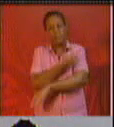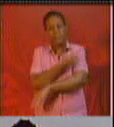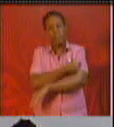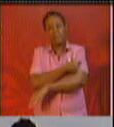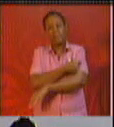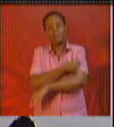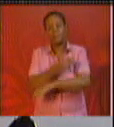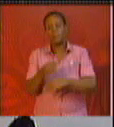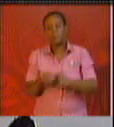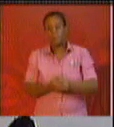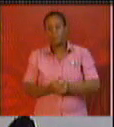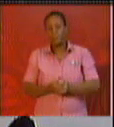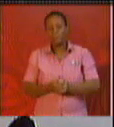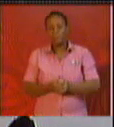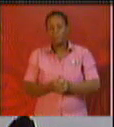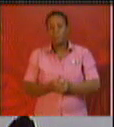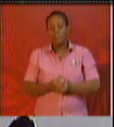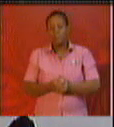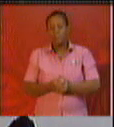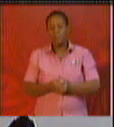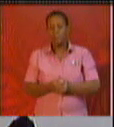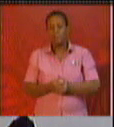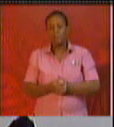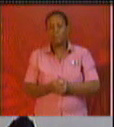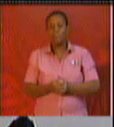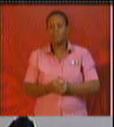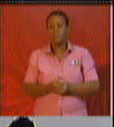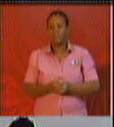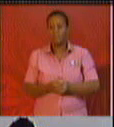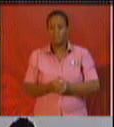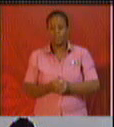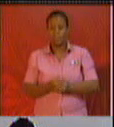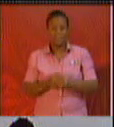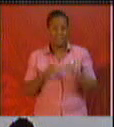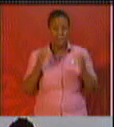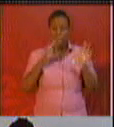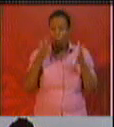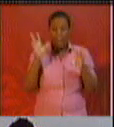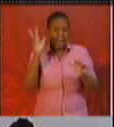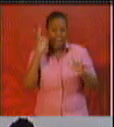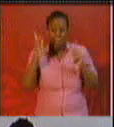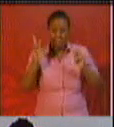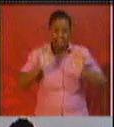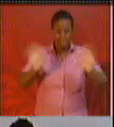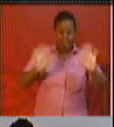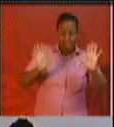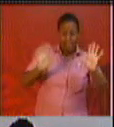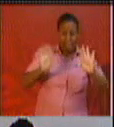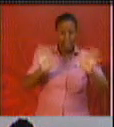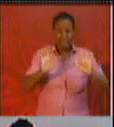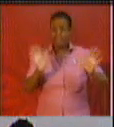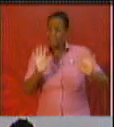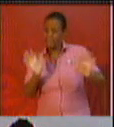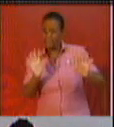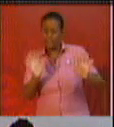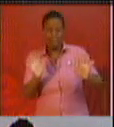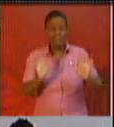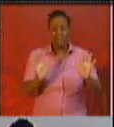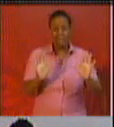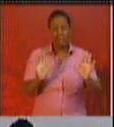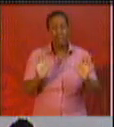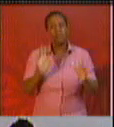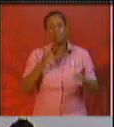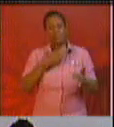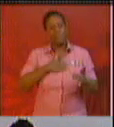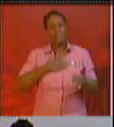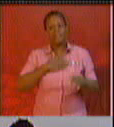when we do get these vaccines and we're ready to rule, that there are people ready and waiting to have the vaccine distributed